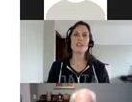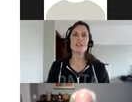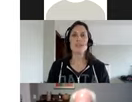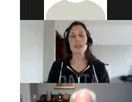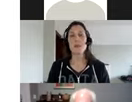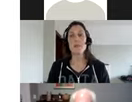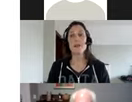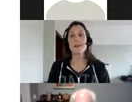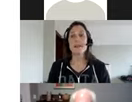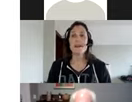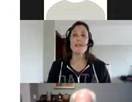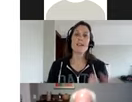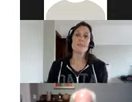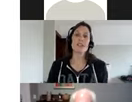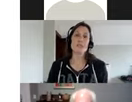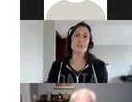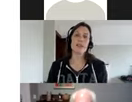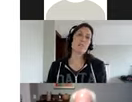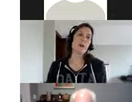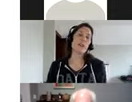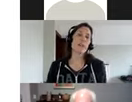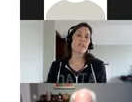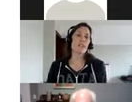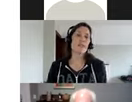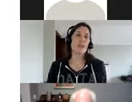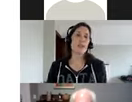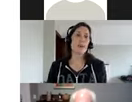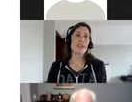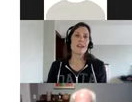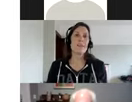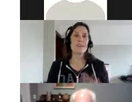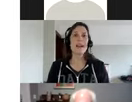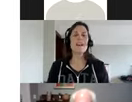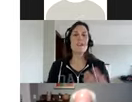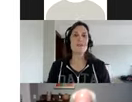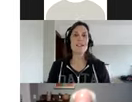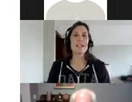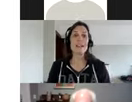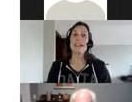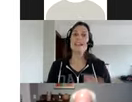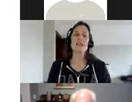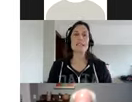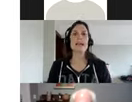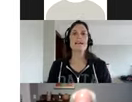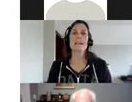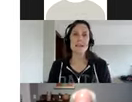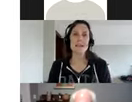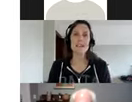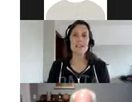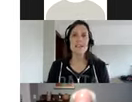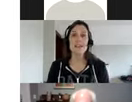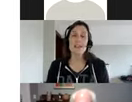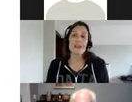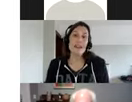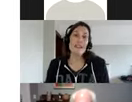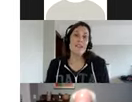large cluster near South America and then some distributed smaller clusters farther north. But the pattern is really that these are exactly the same